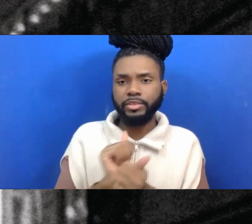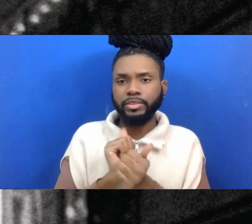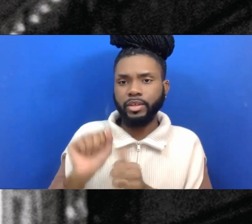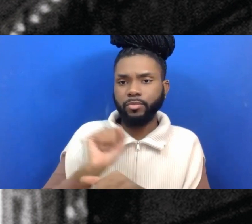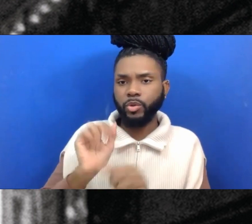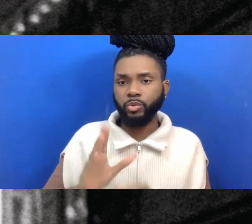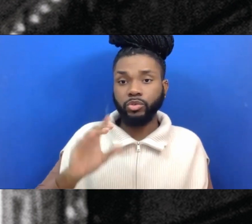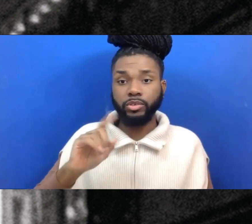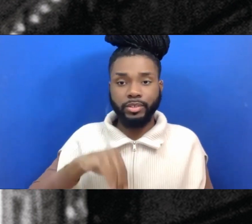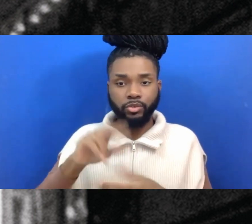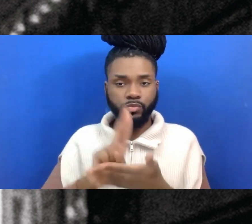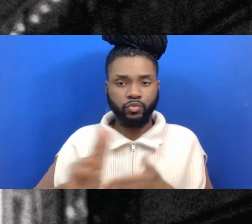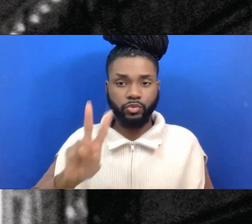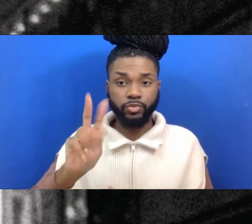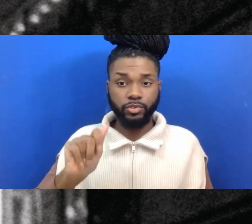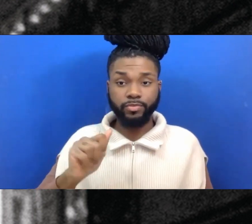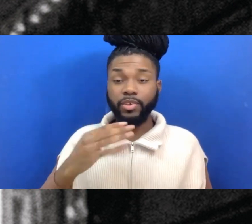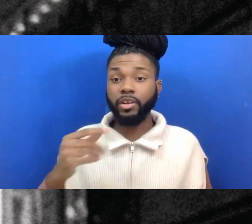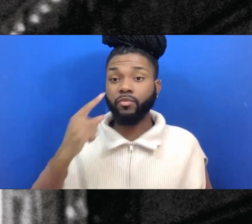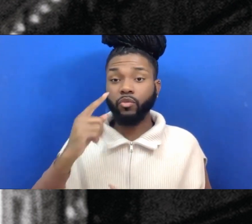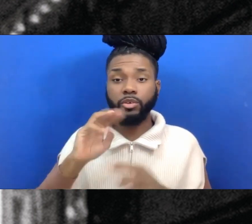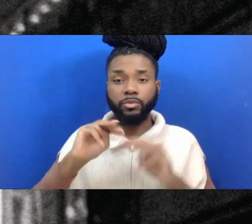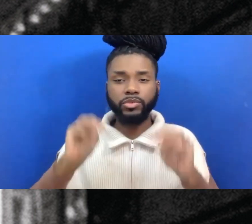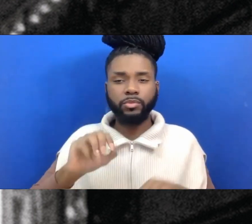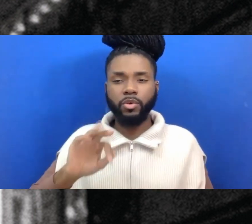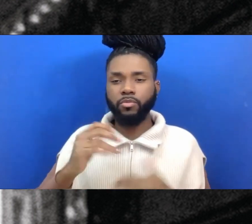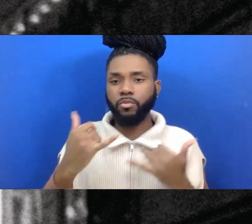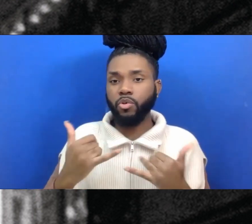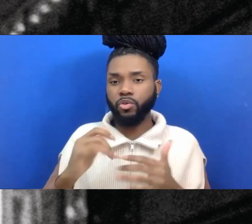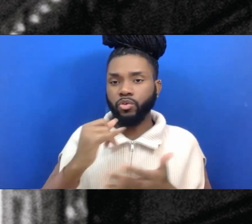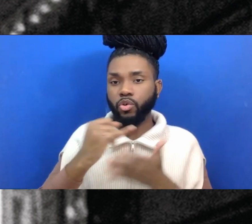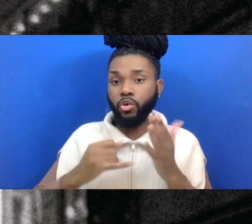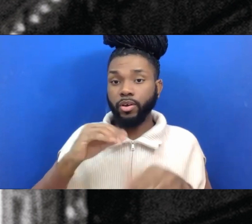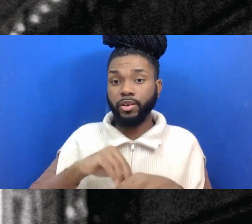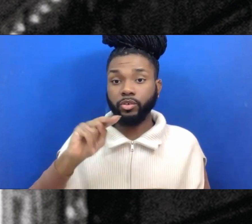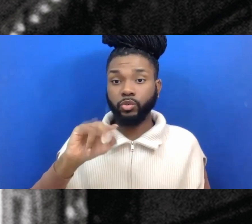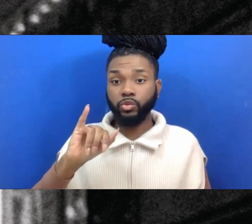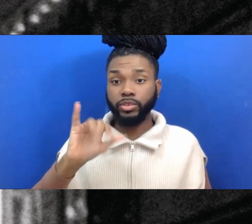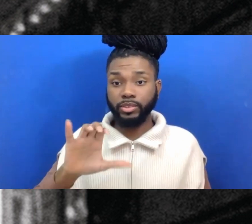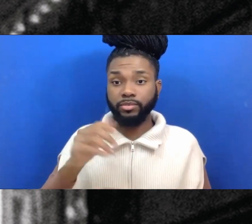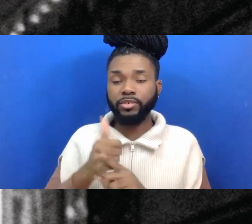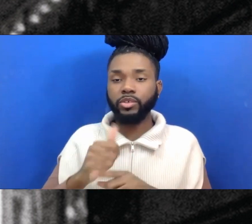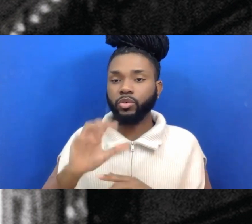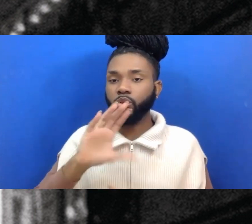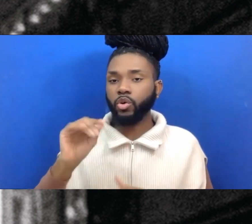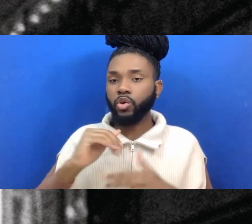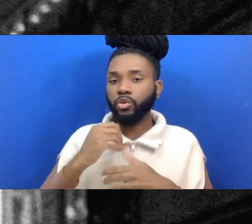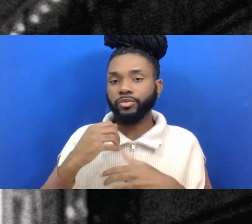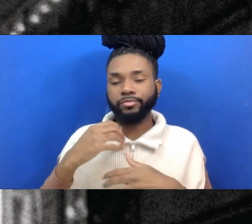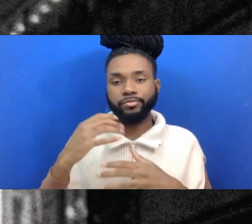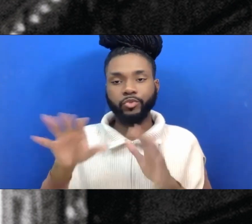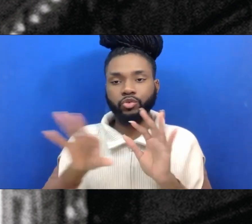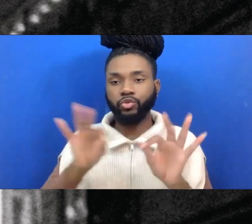of Virginia. And for the Museum of Modern Art in New York City, she was co-curator of the exhibition